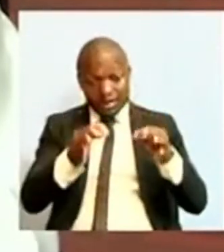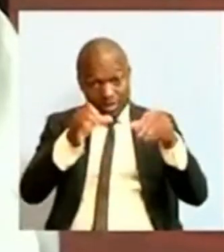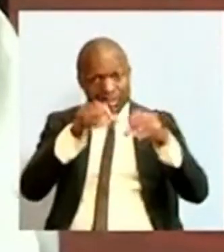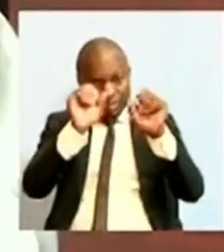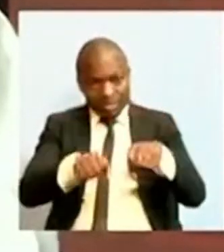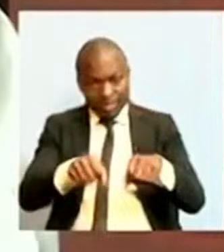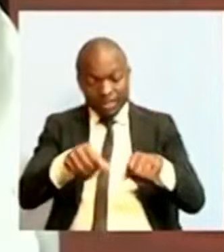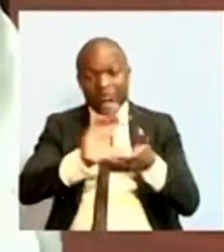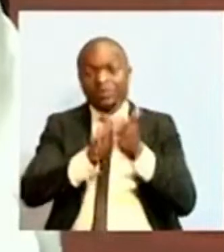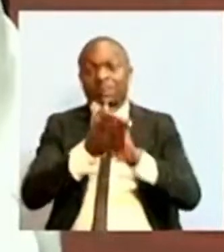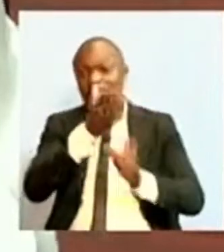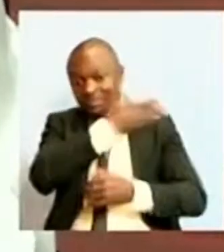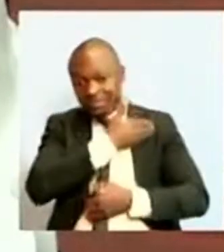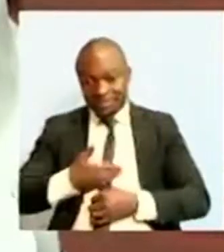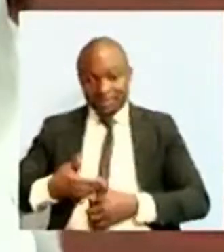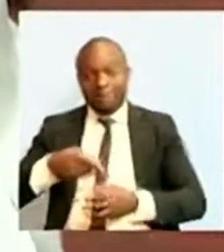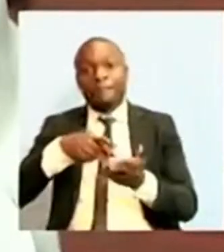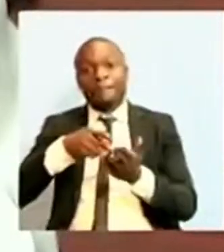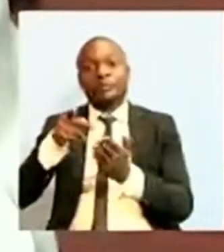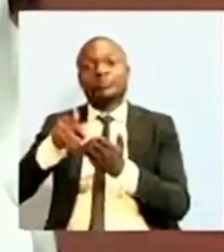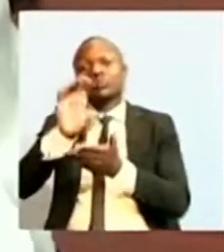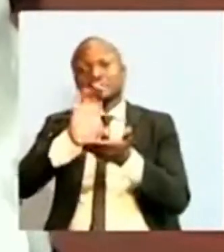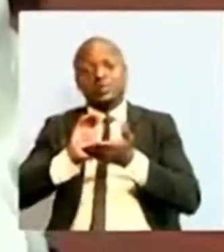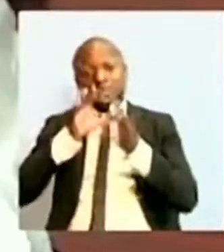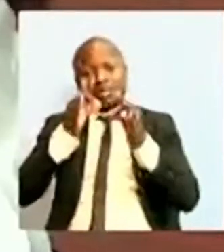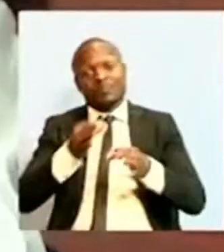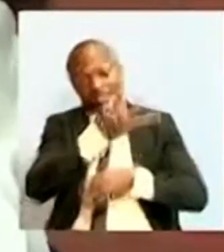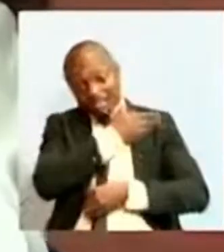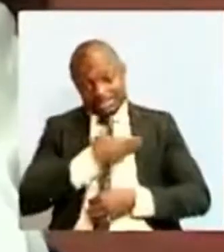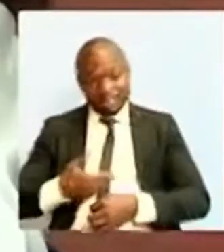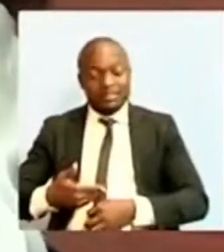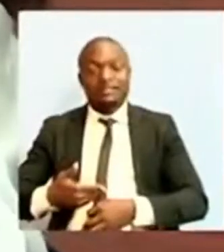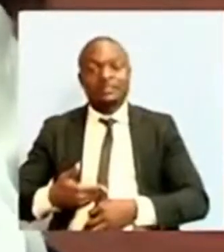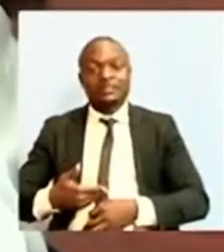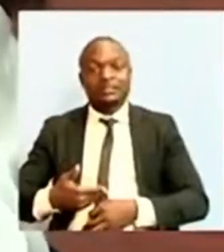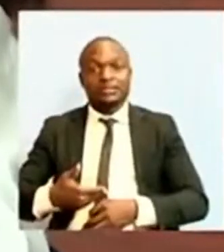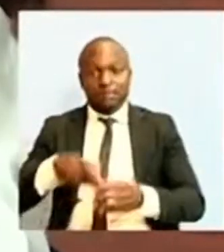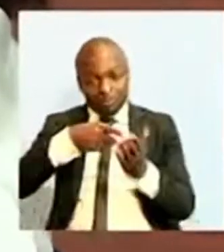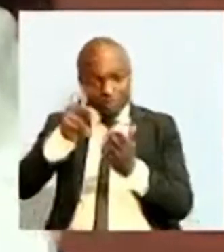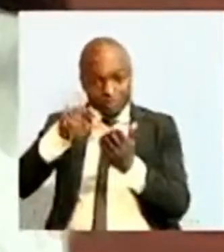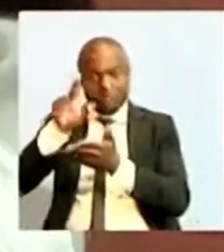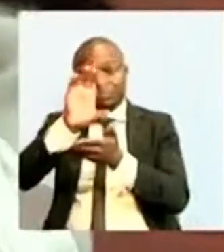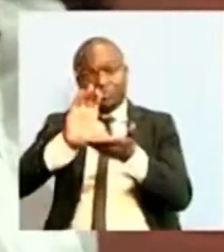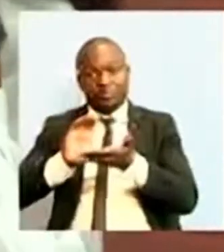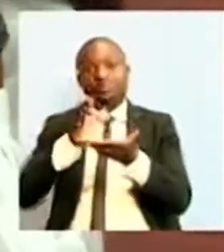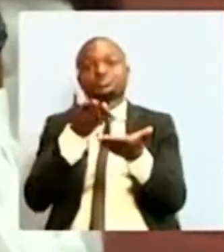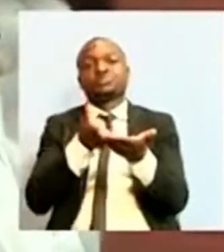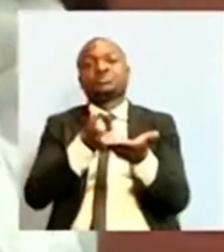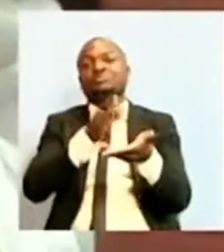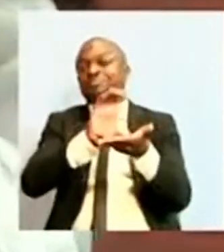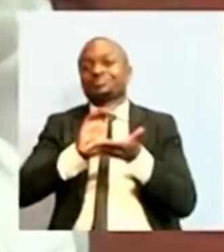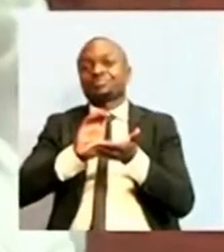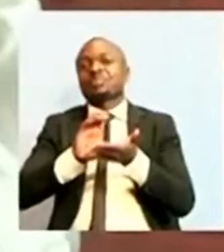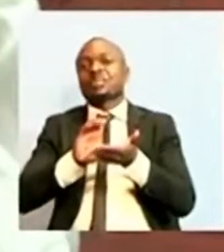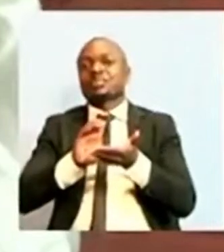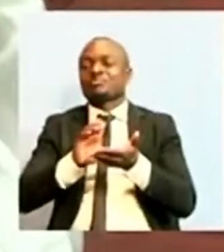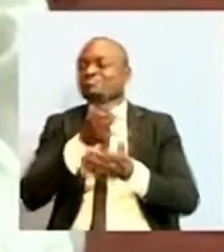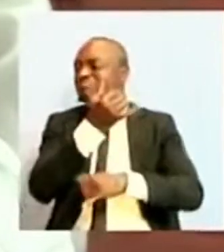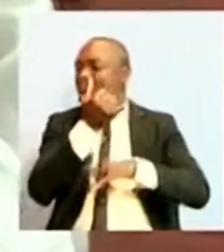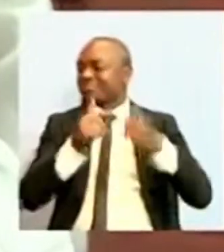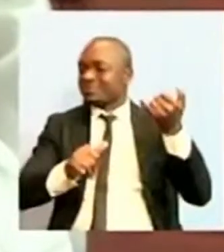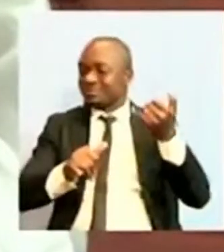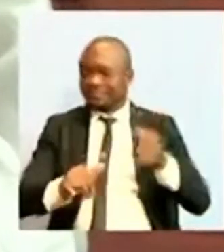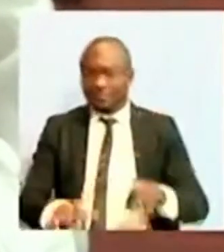get more serious in offsetting the debt, if their commitment really is to offsetting the debt, this debt would have been taken care